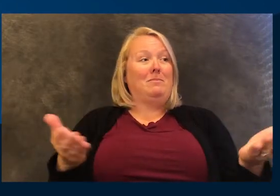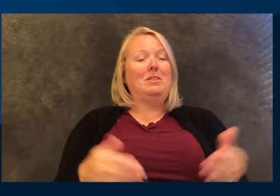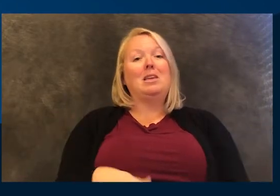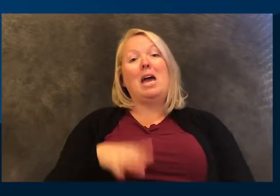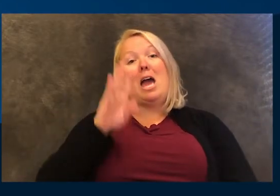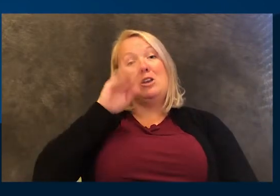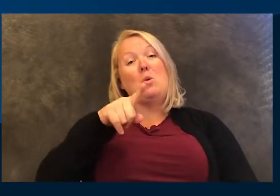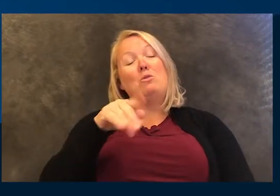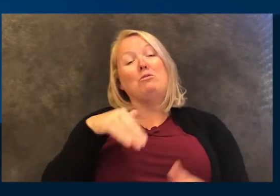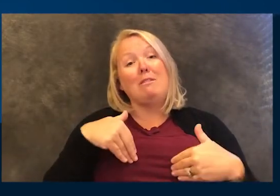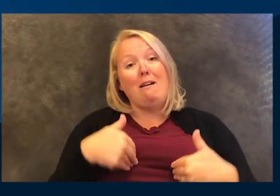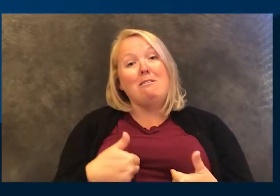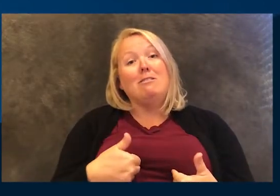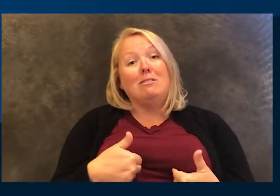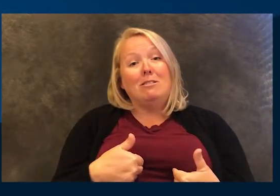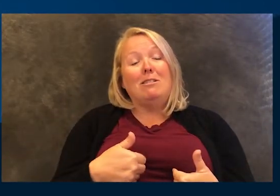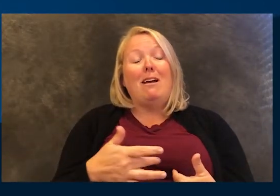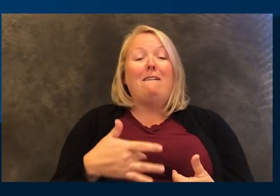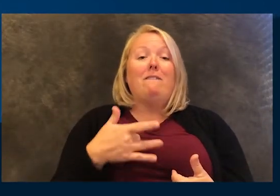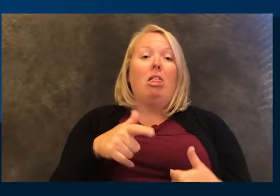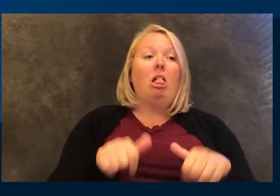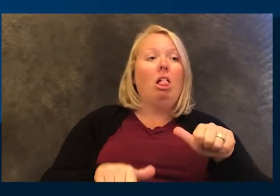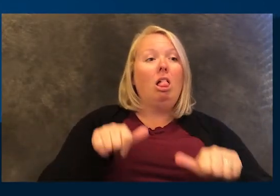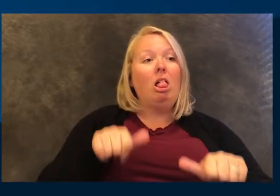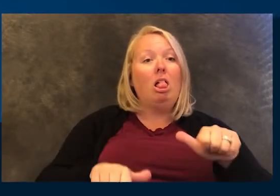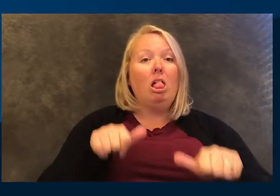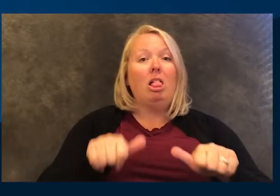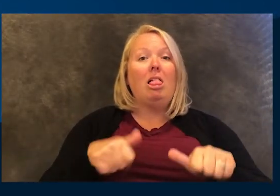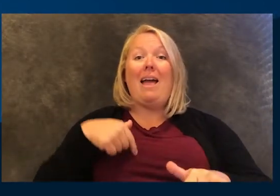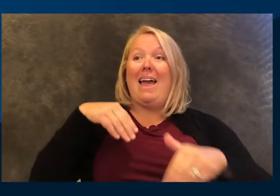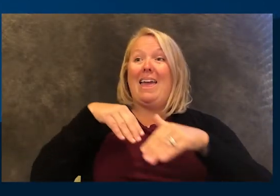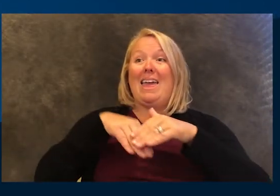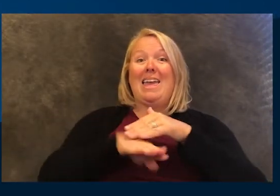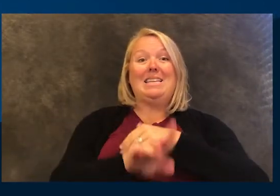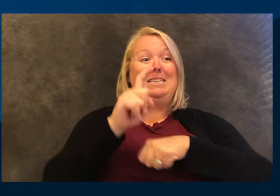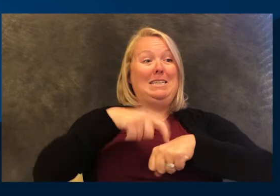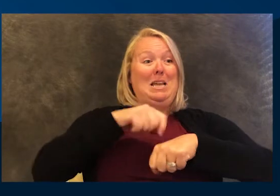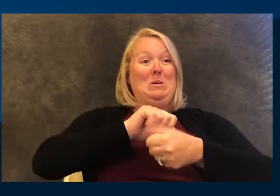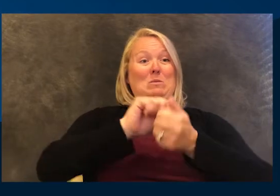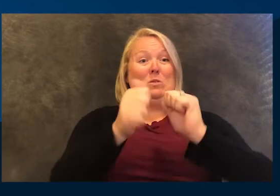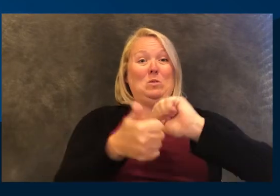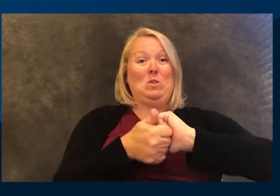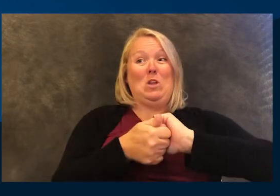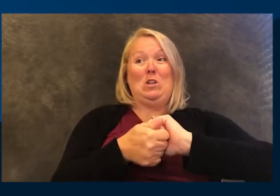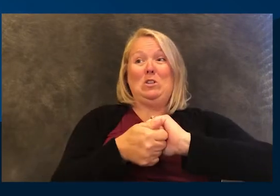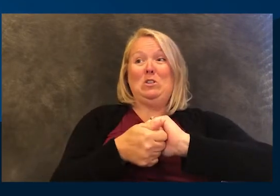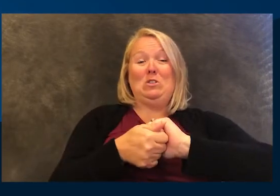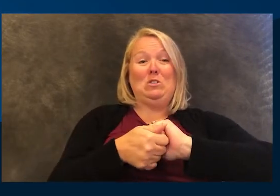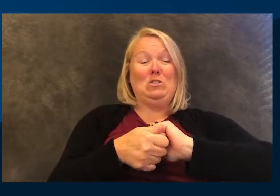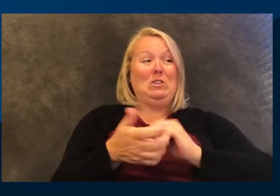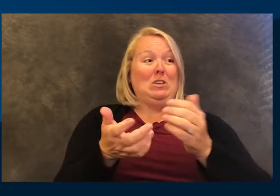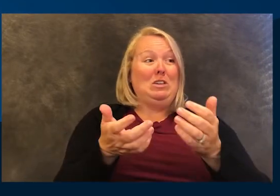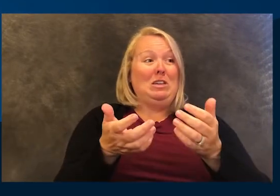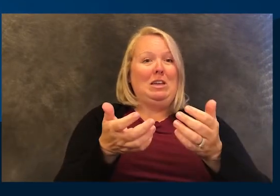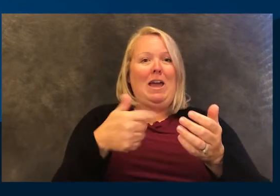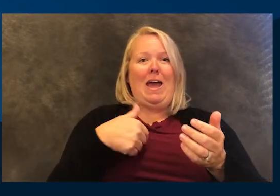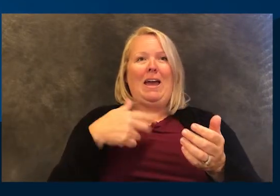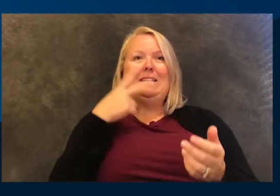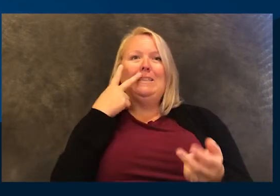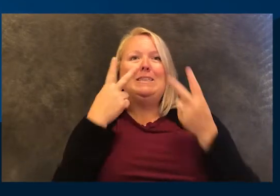you're weary. As I enter the health system at shift change, I can read the weariness on your face and your body